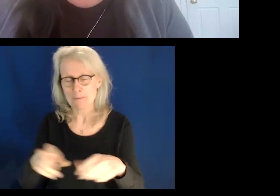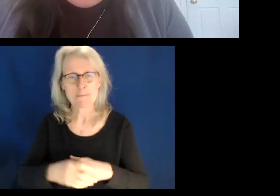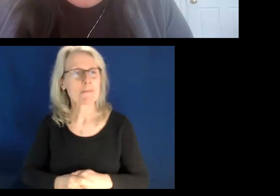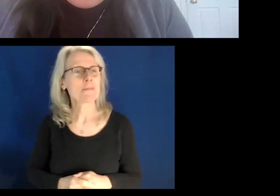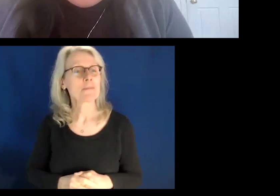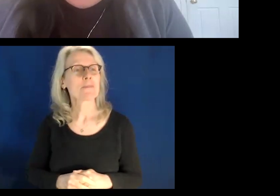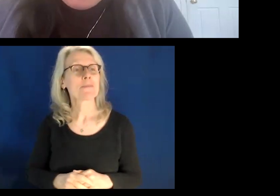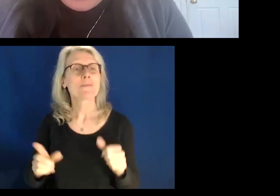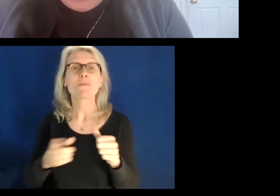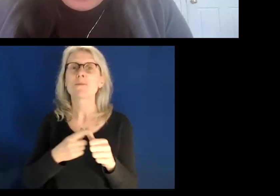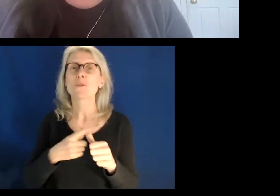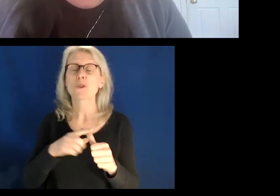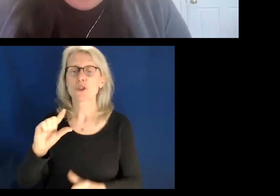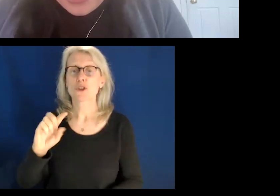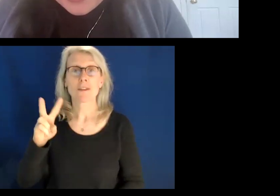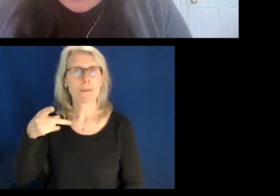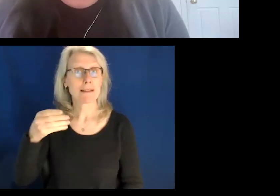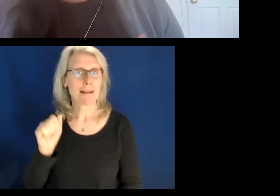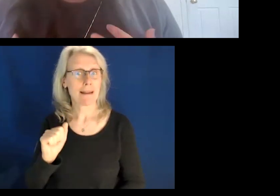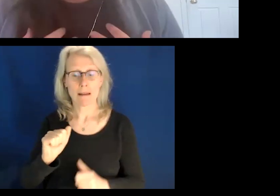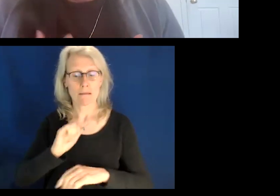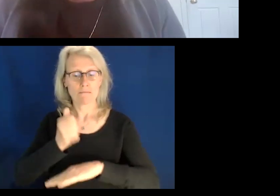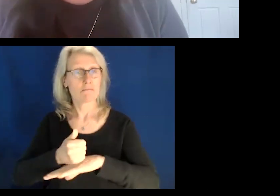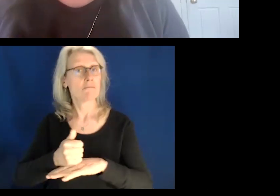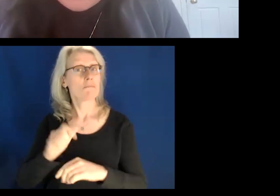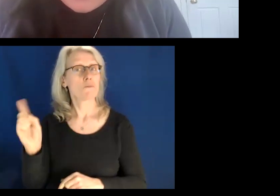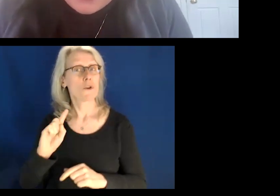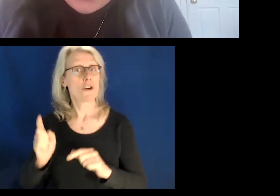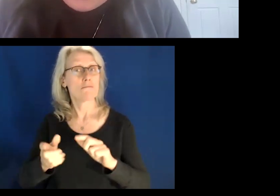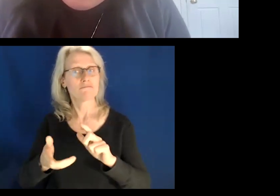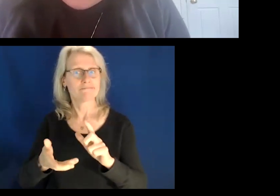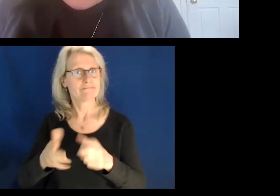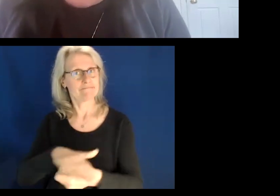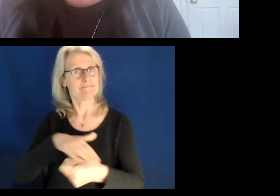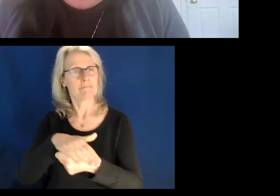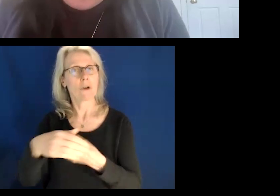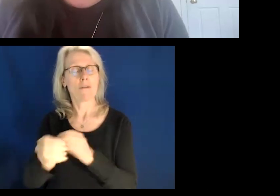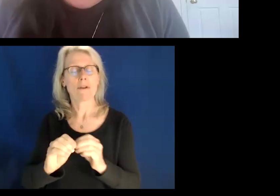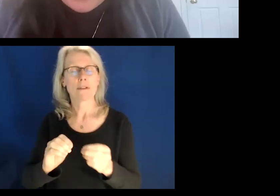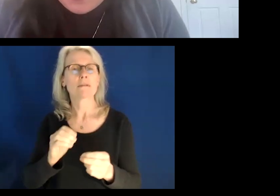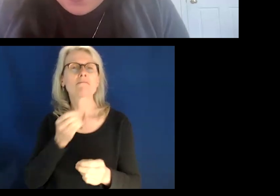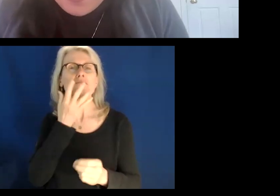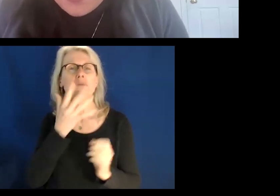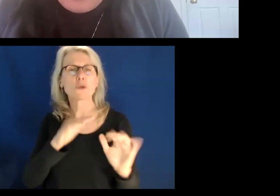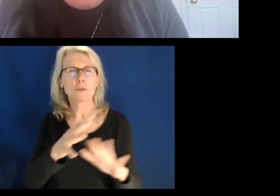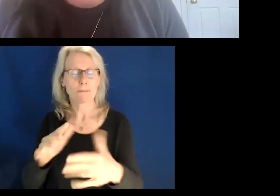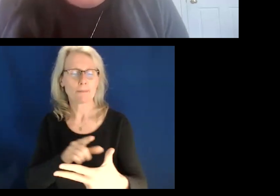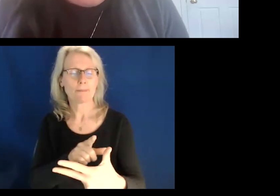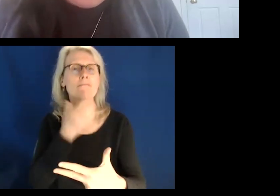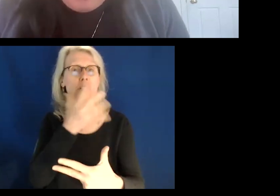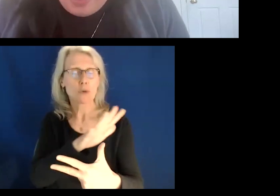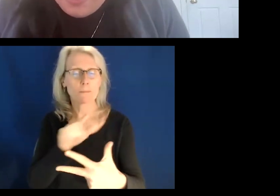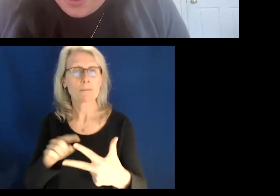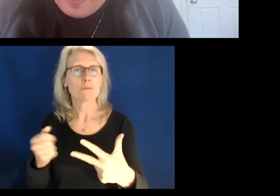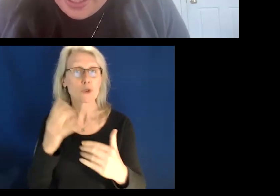by acknowledging that the GVPTA operates and on the unceded territory of the Musqueam, Squamish, and Tsleil-Waututh people.